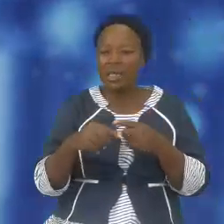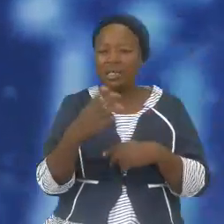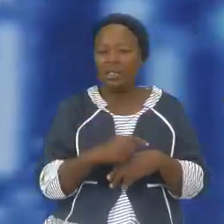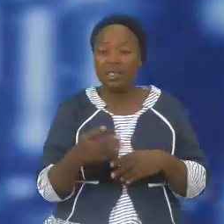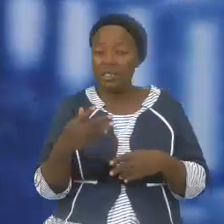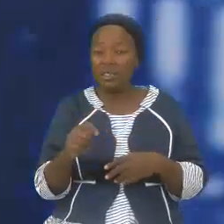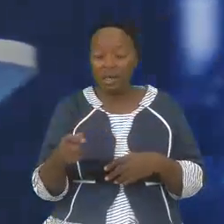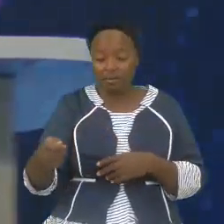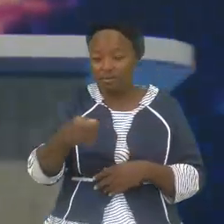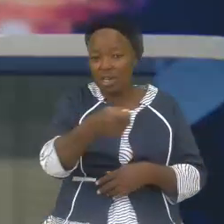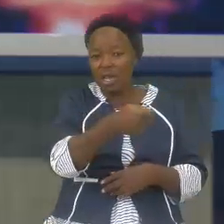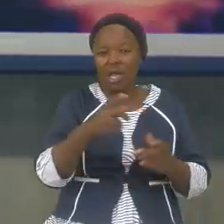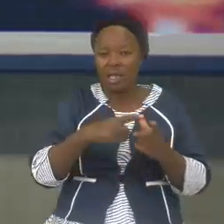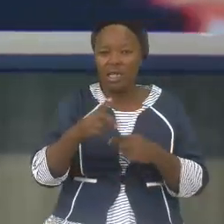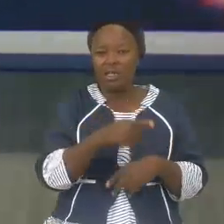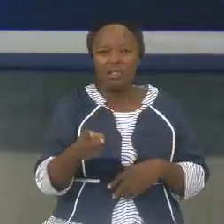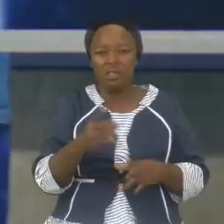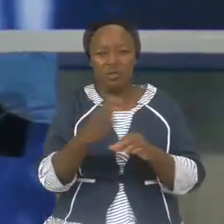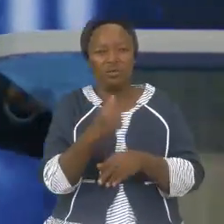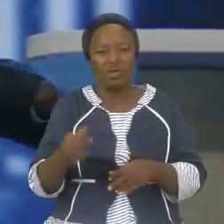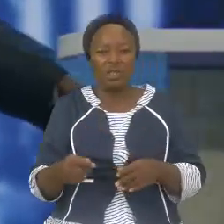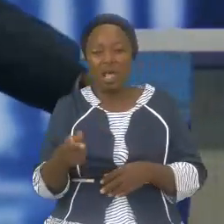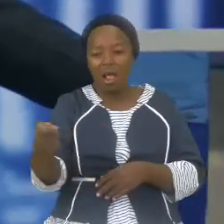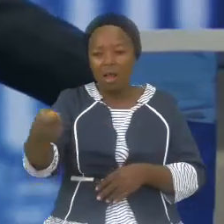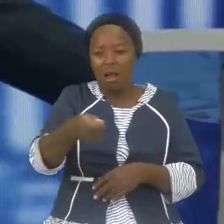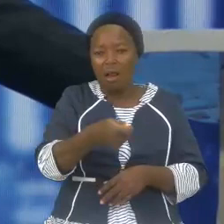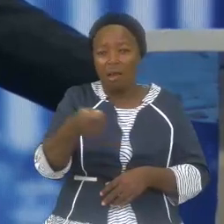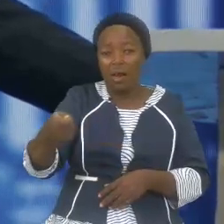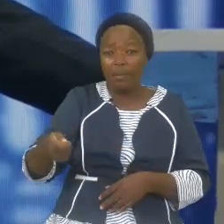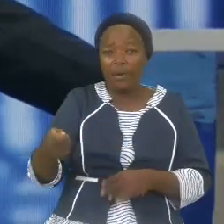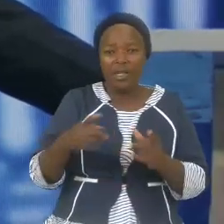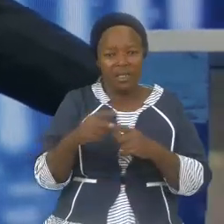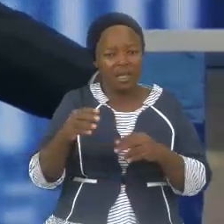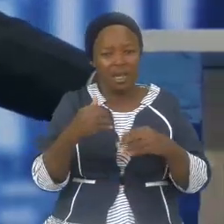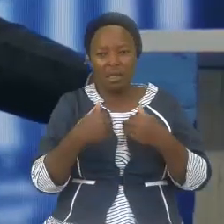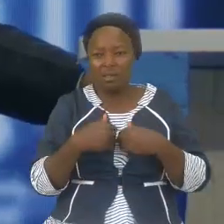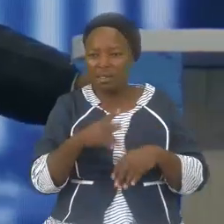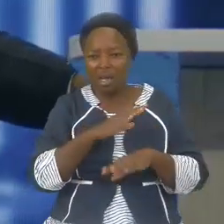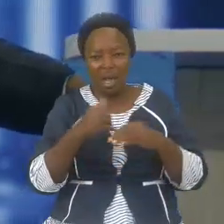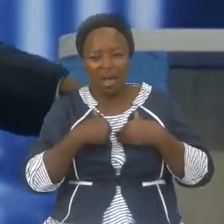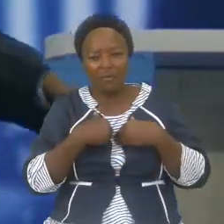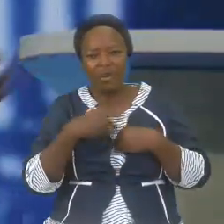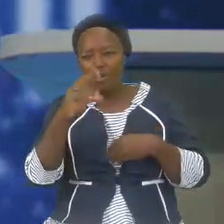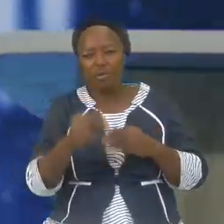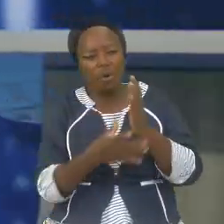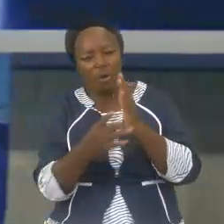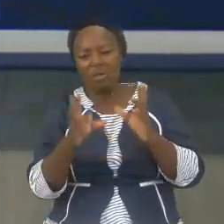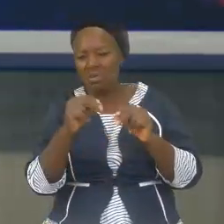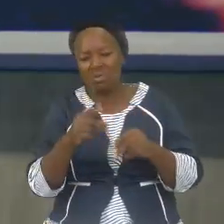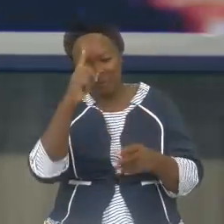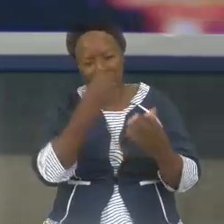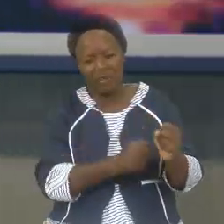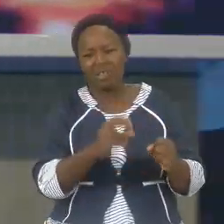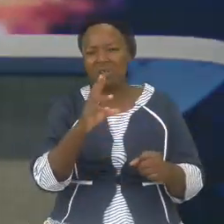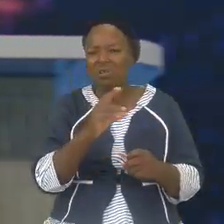they took the lamp, but they had no oil, no grace, no love, no faith in God. And he said, we're